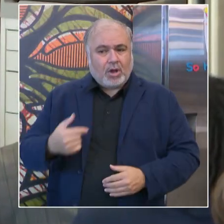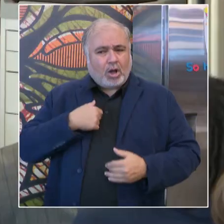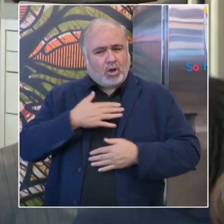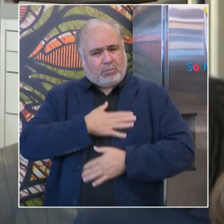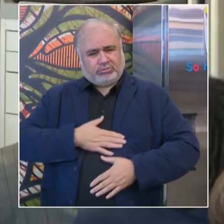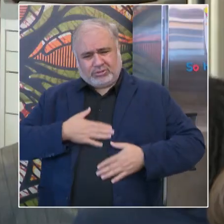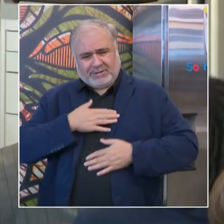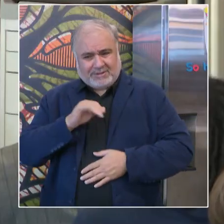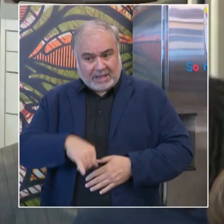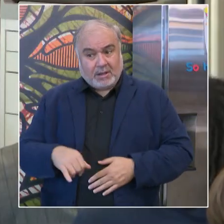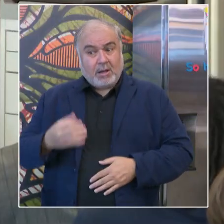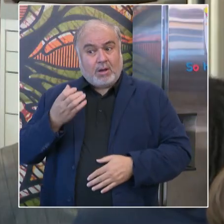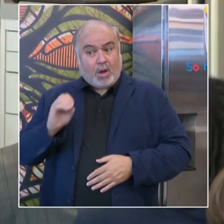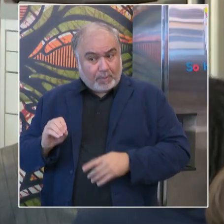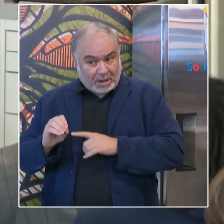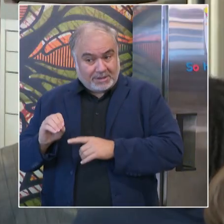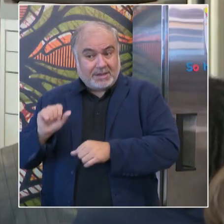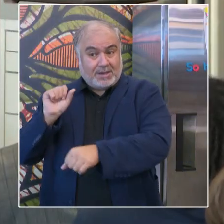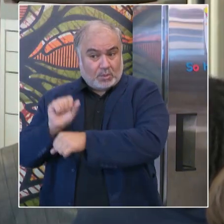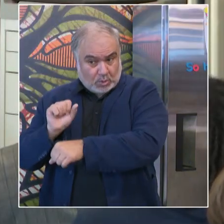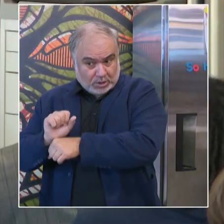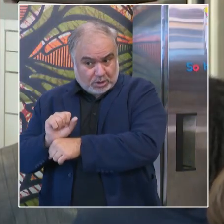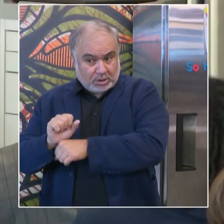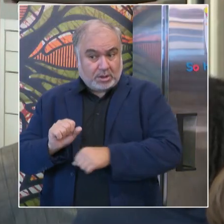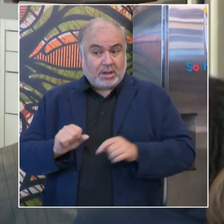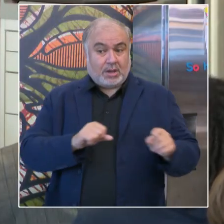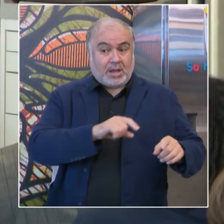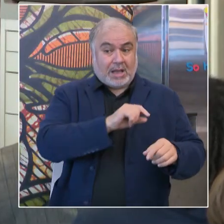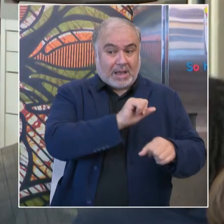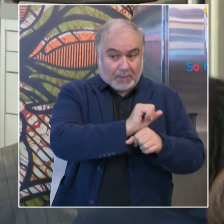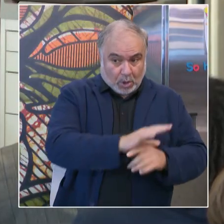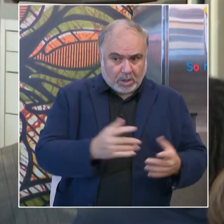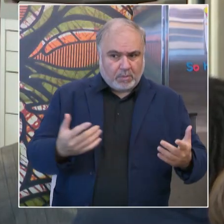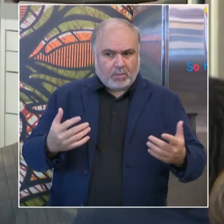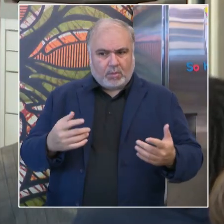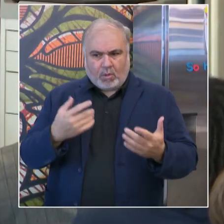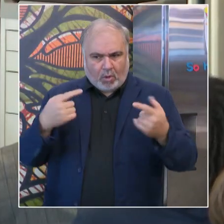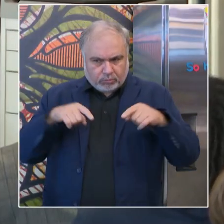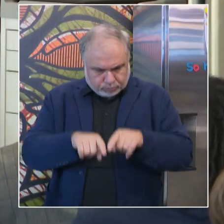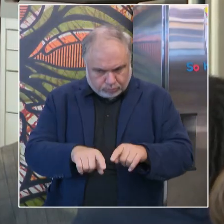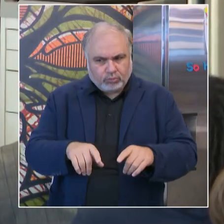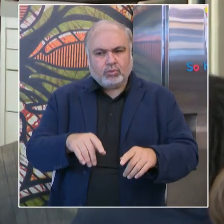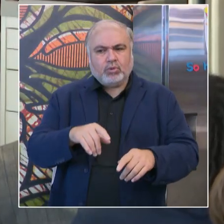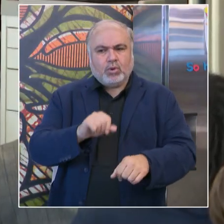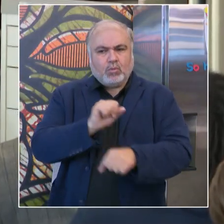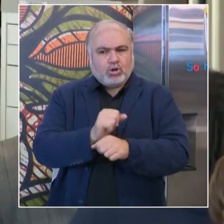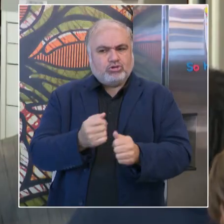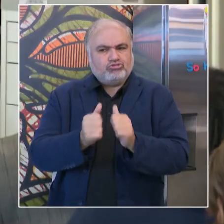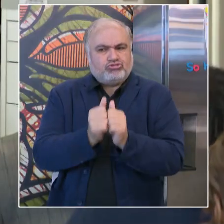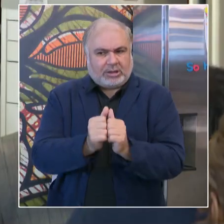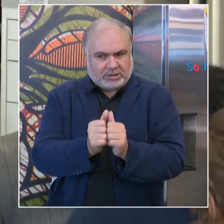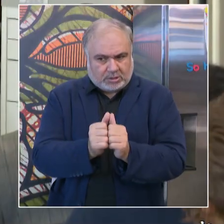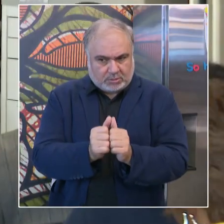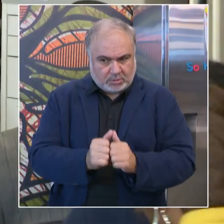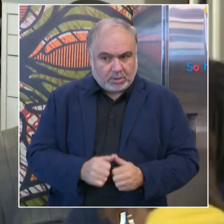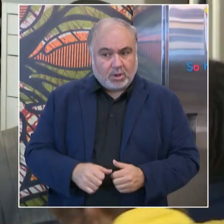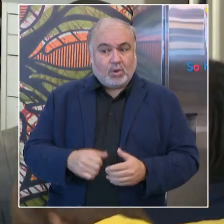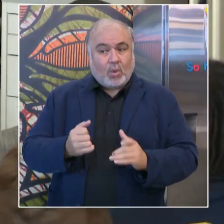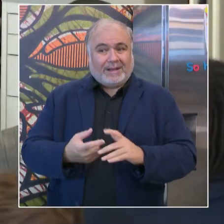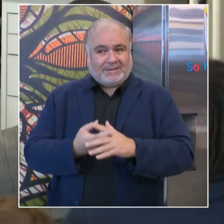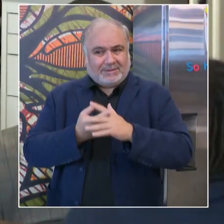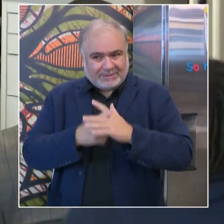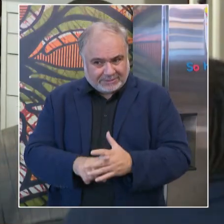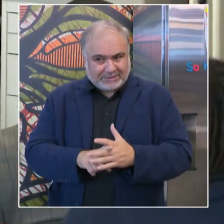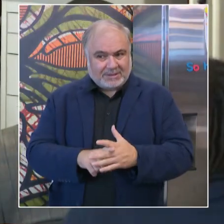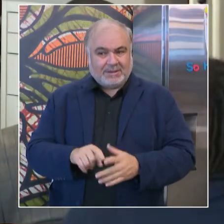and partners gathered here today, led by the DC Hospital Association, that came to launch DC HEAL. Today I have the special honor